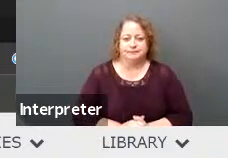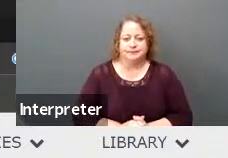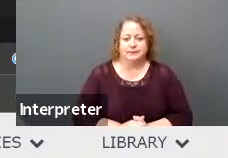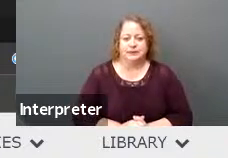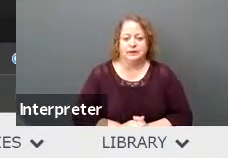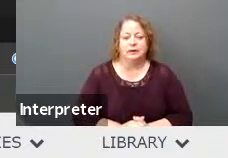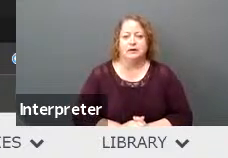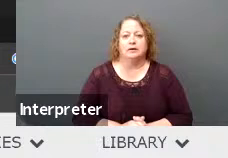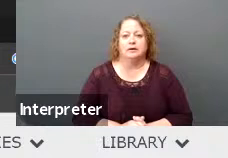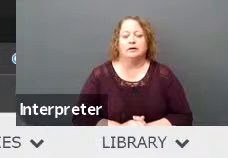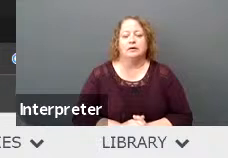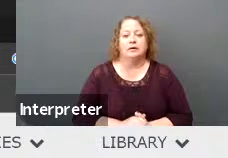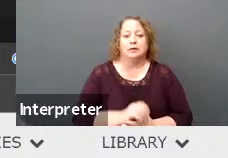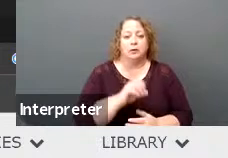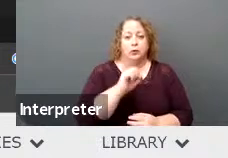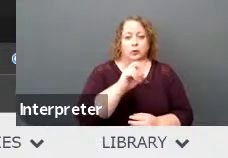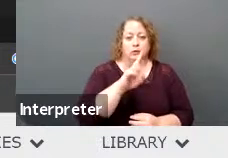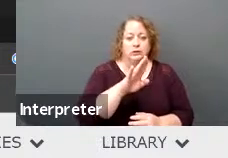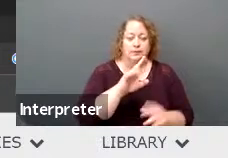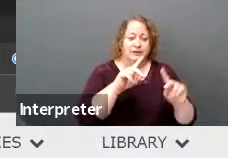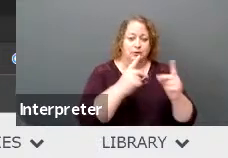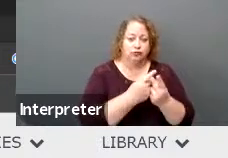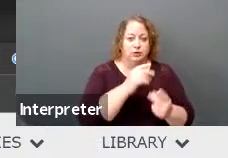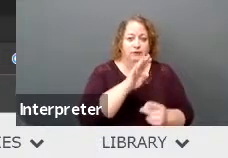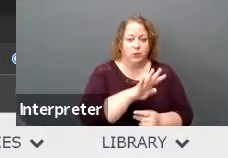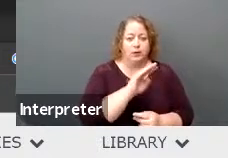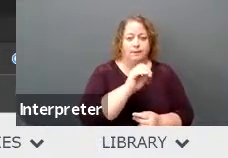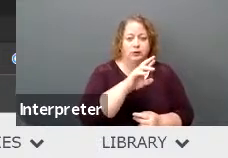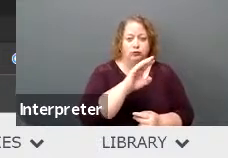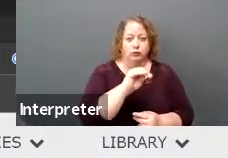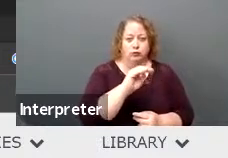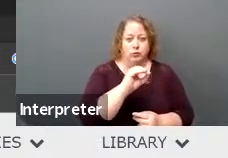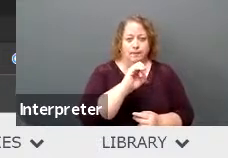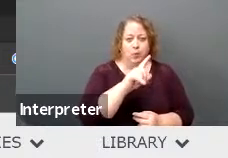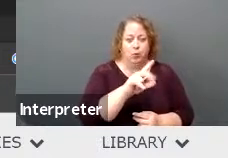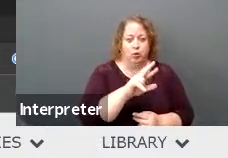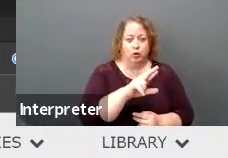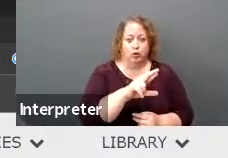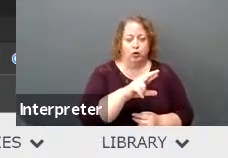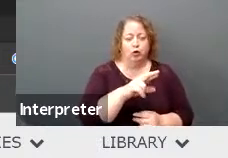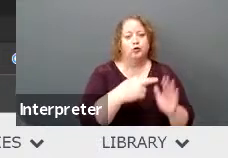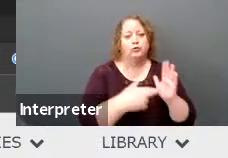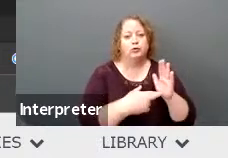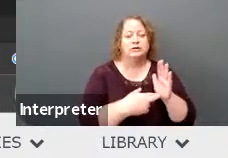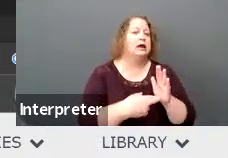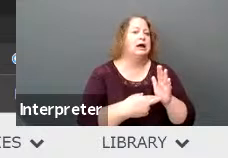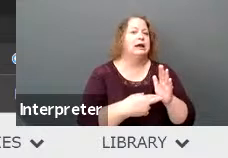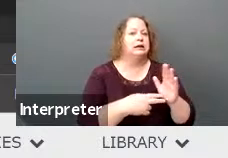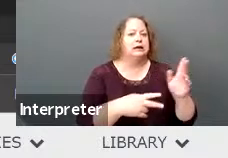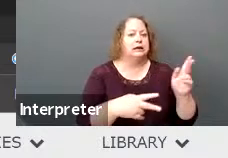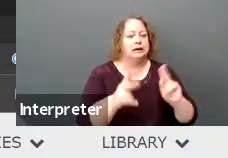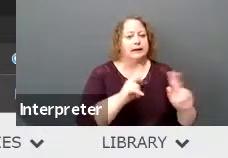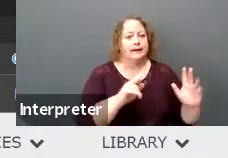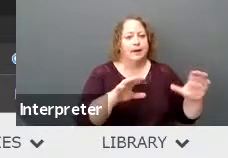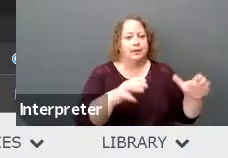So, Subdistrict 4 is Mr. Scott Moeller, 14 districts representing a population of